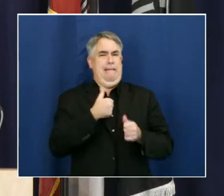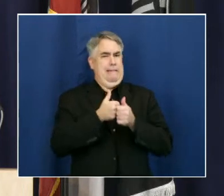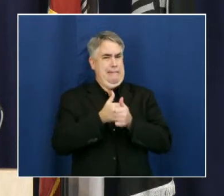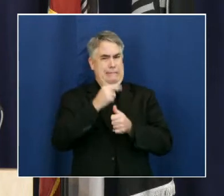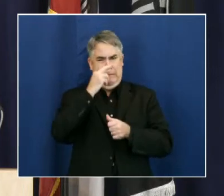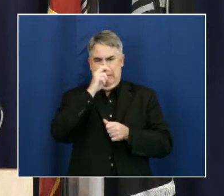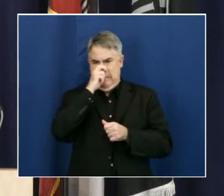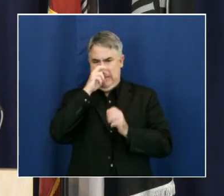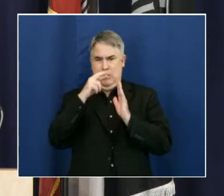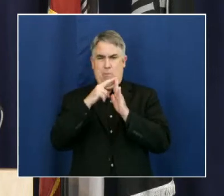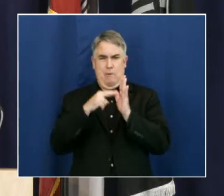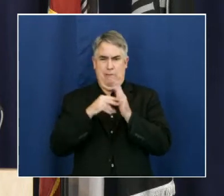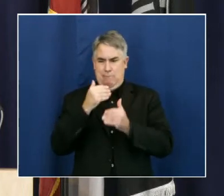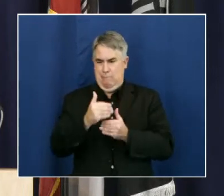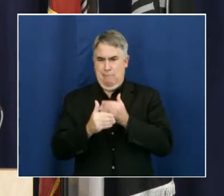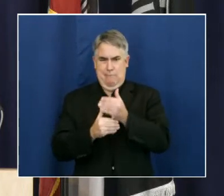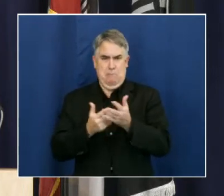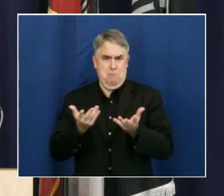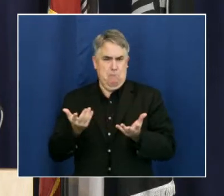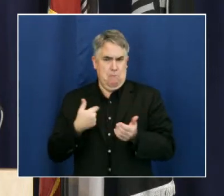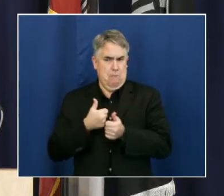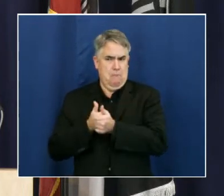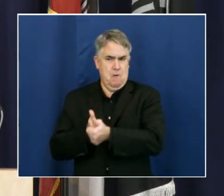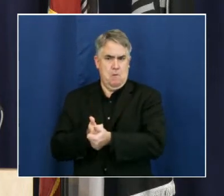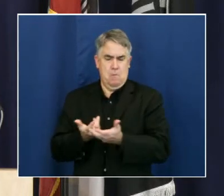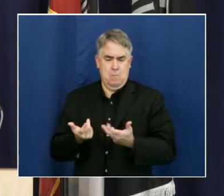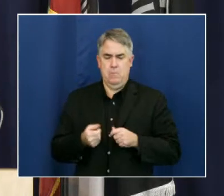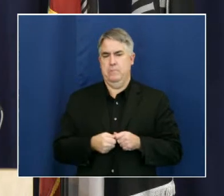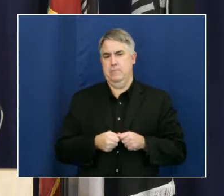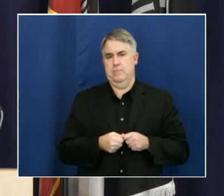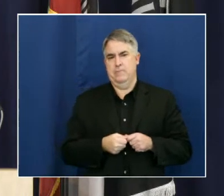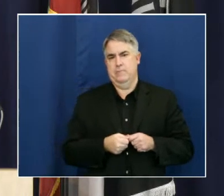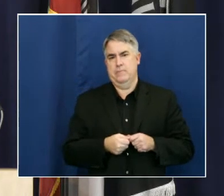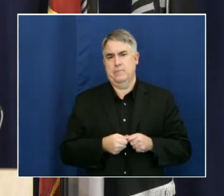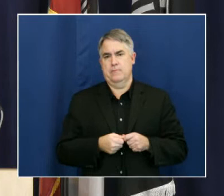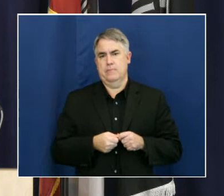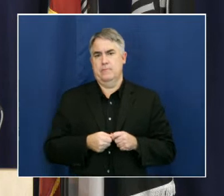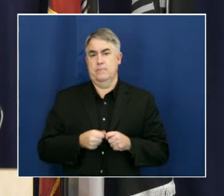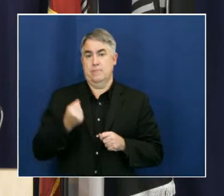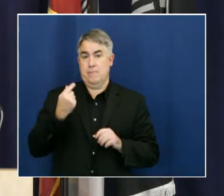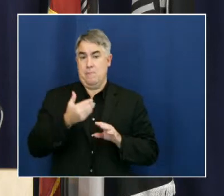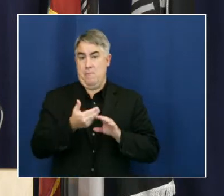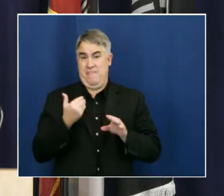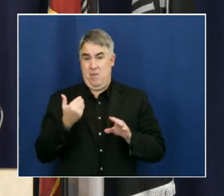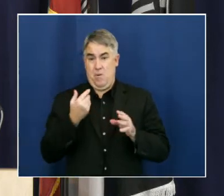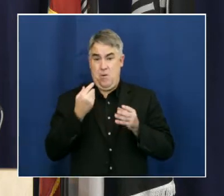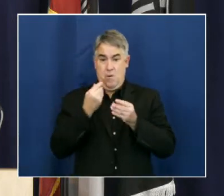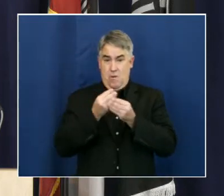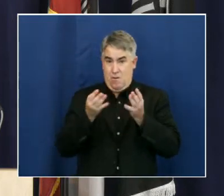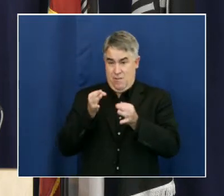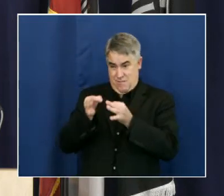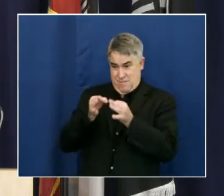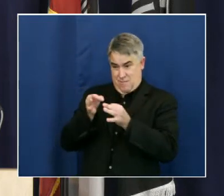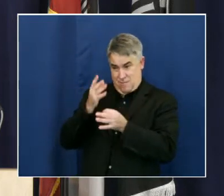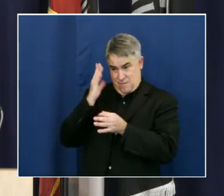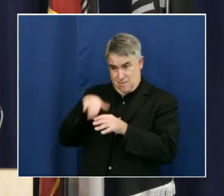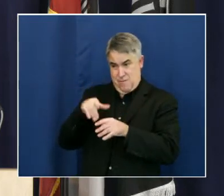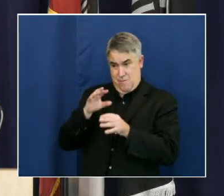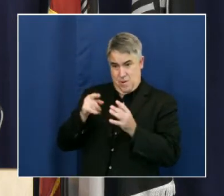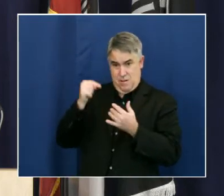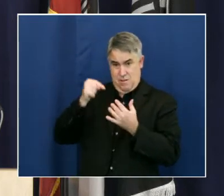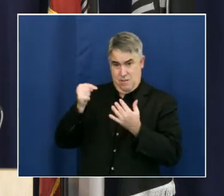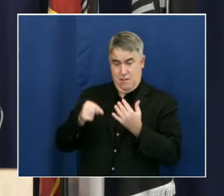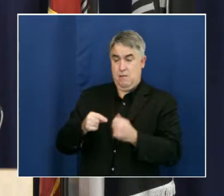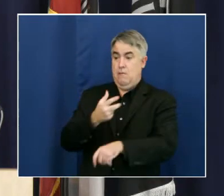giving these vaccinations must follow. They give information to the individuals about the vaccine. They have a standby in case of